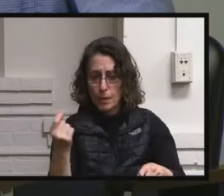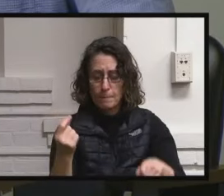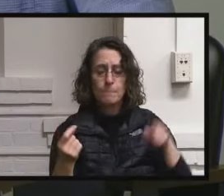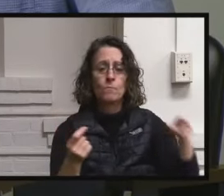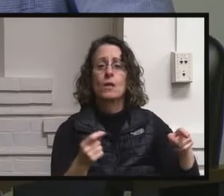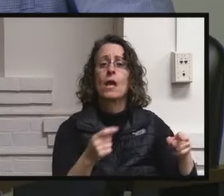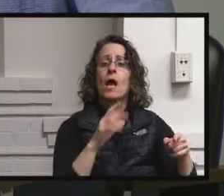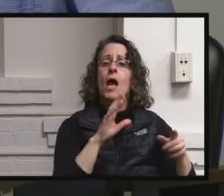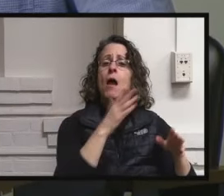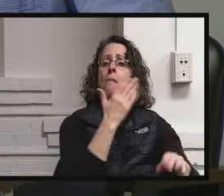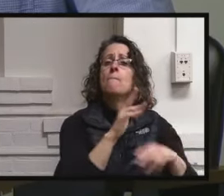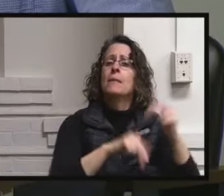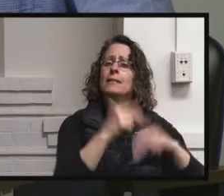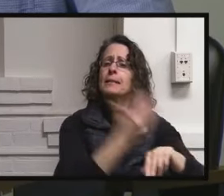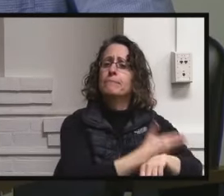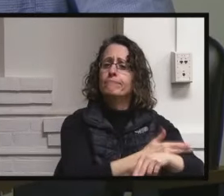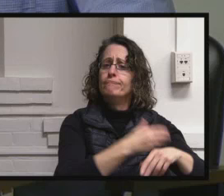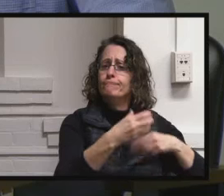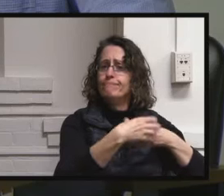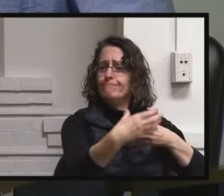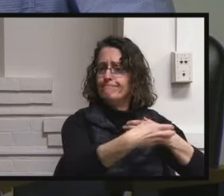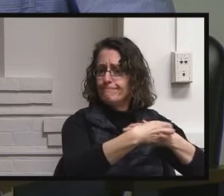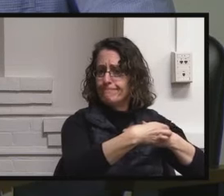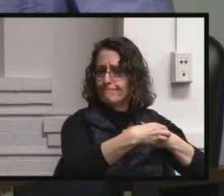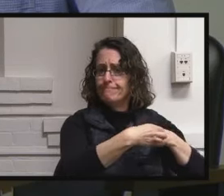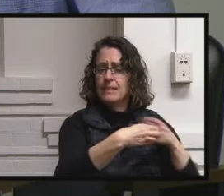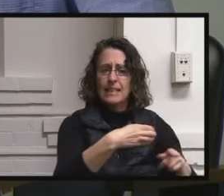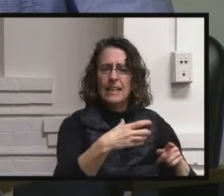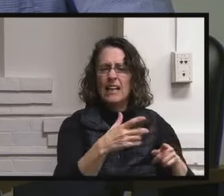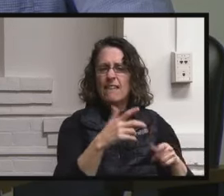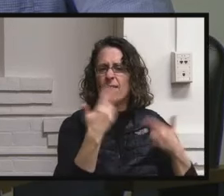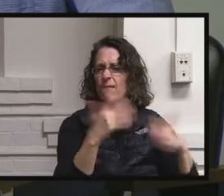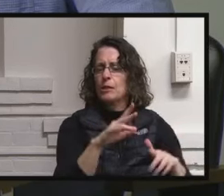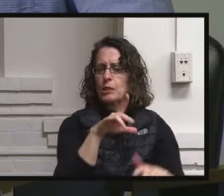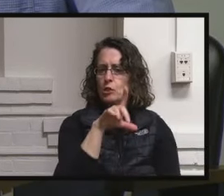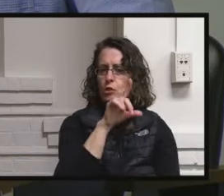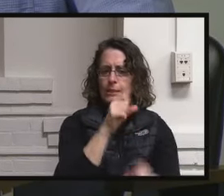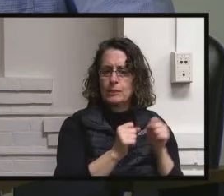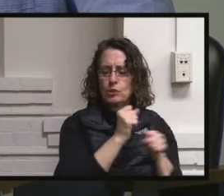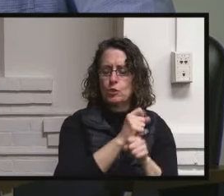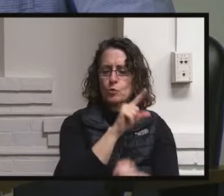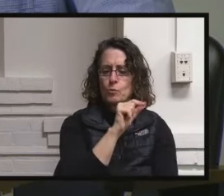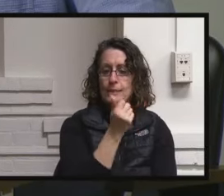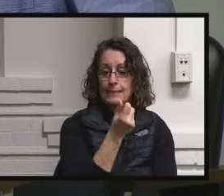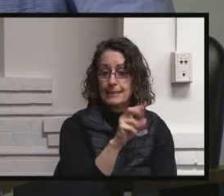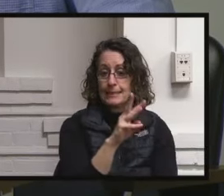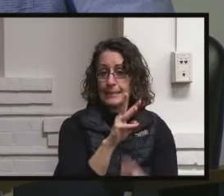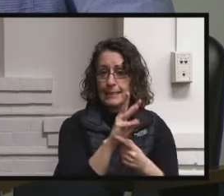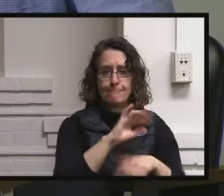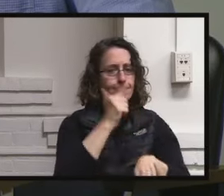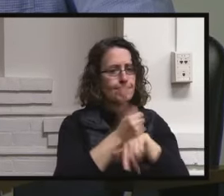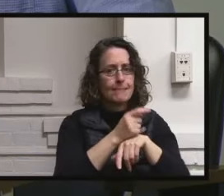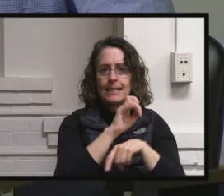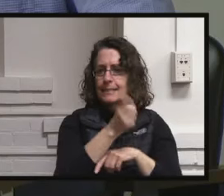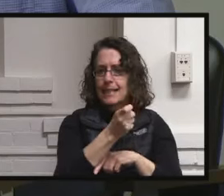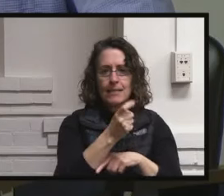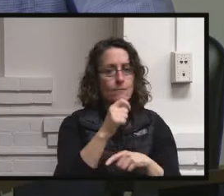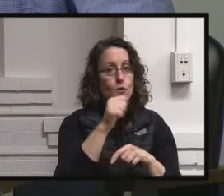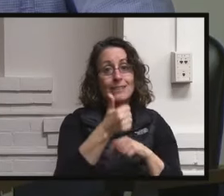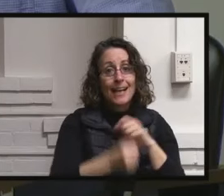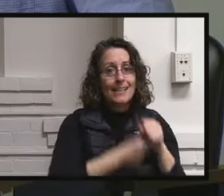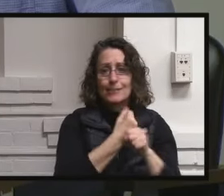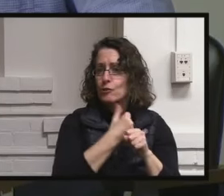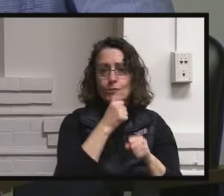the improvements constructed in 2016 shall be fixed for a period of 10 years for the purpose of the